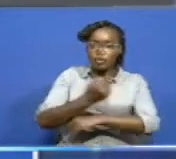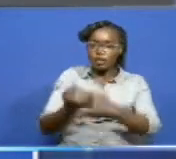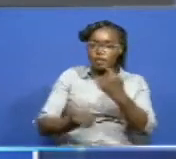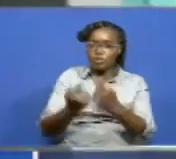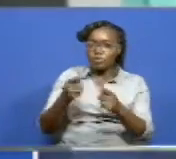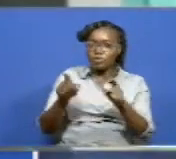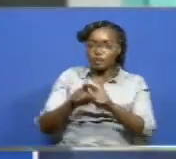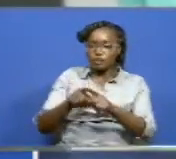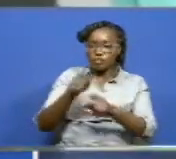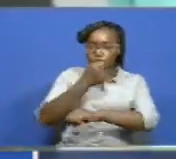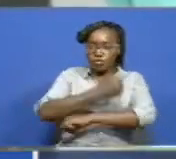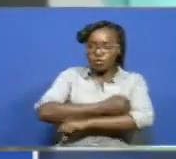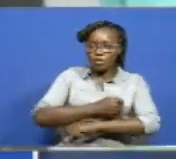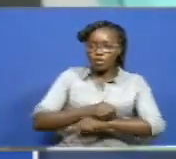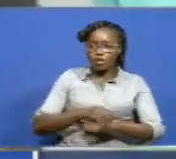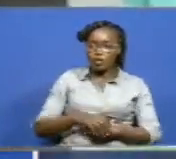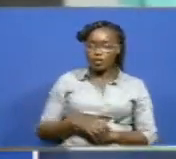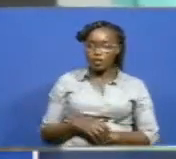others.